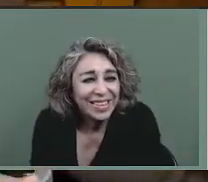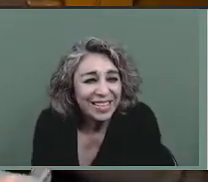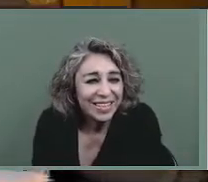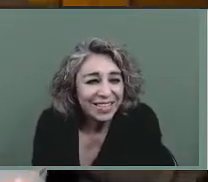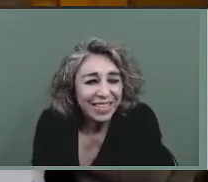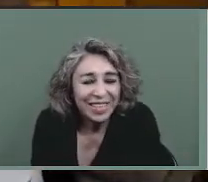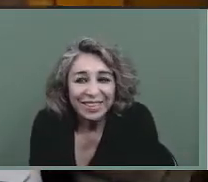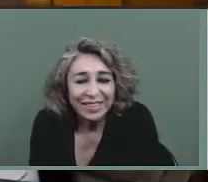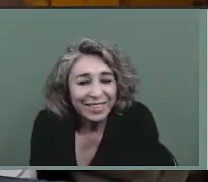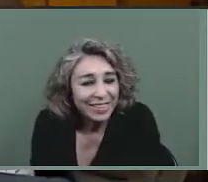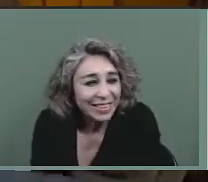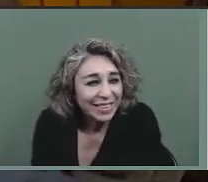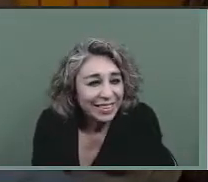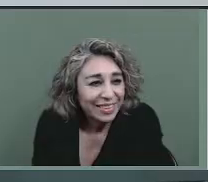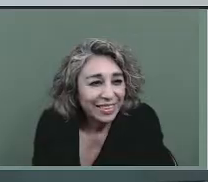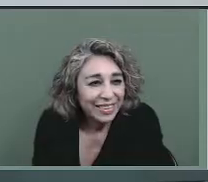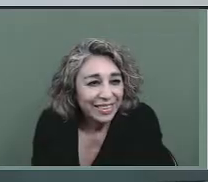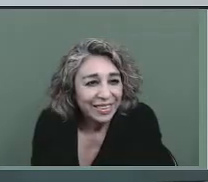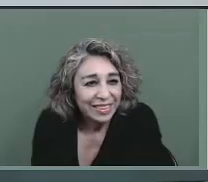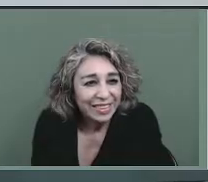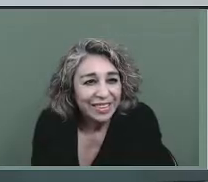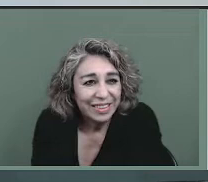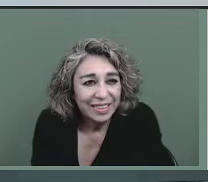is in charge of it.